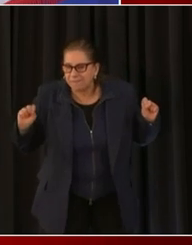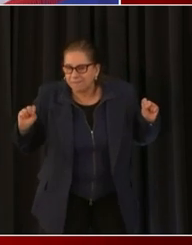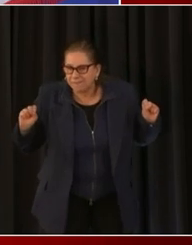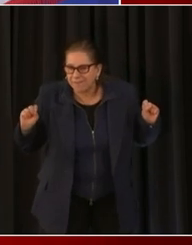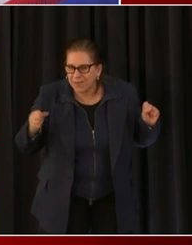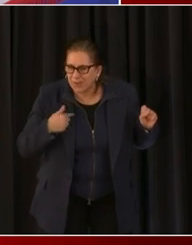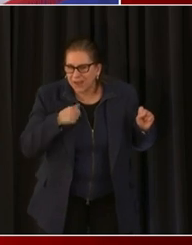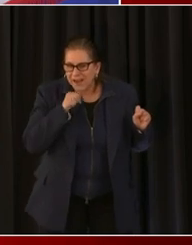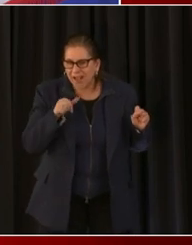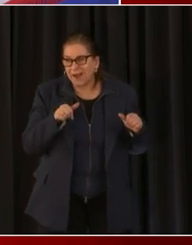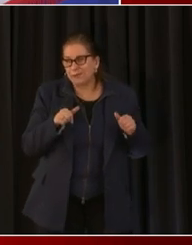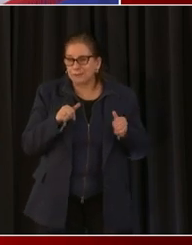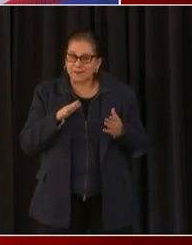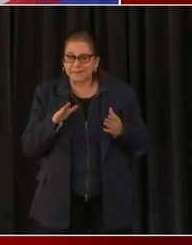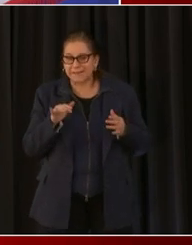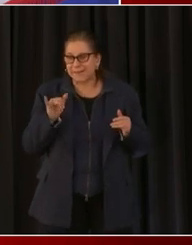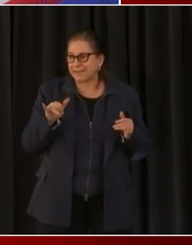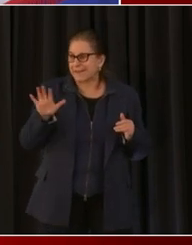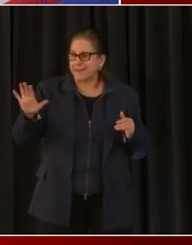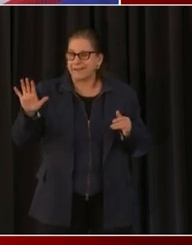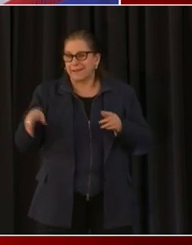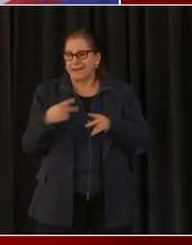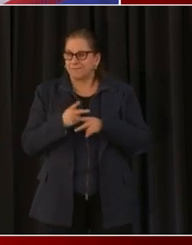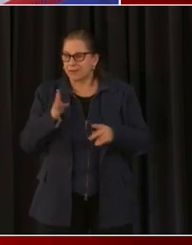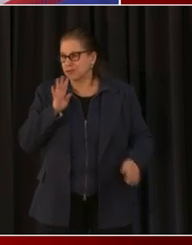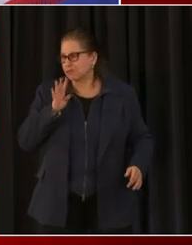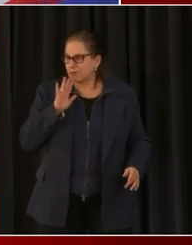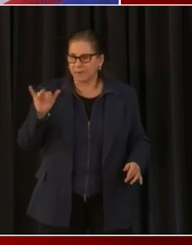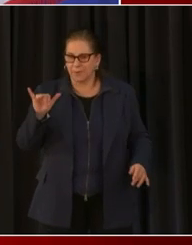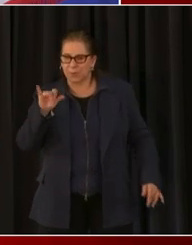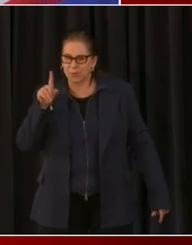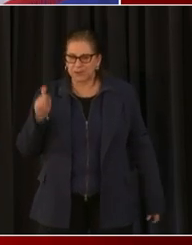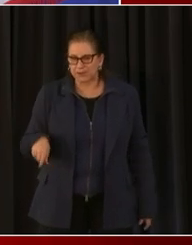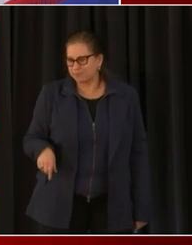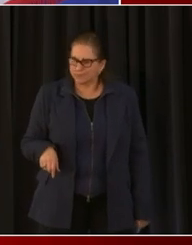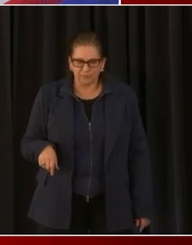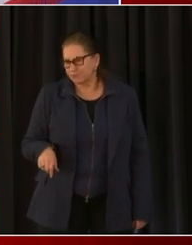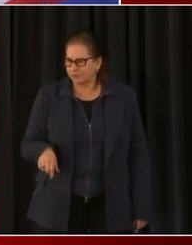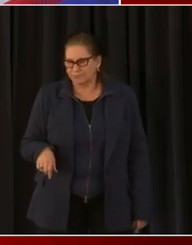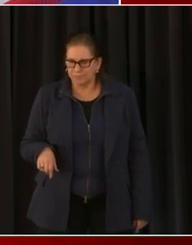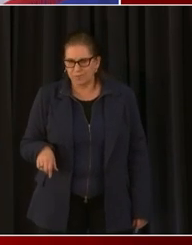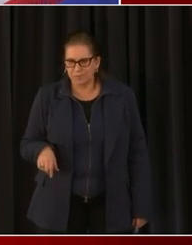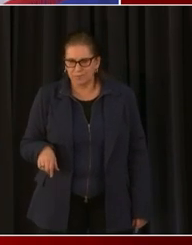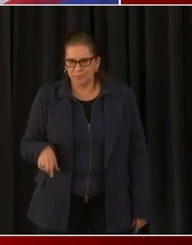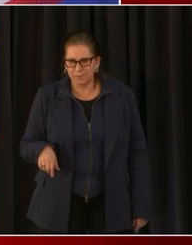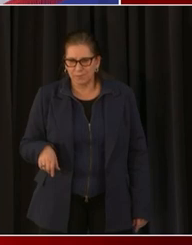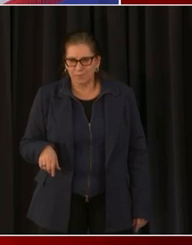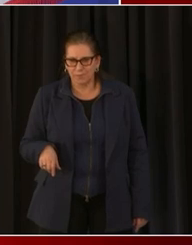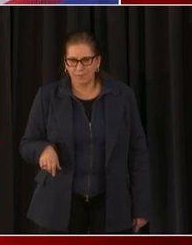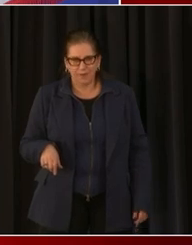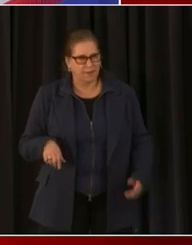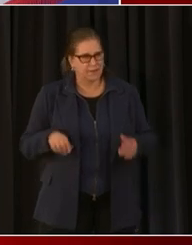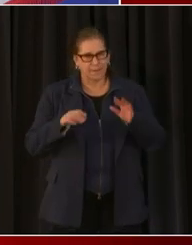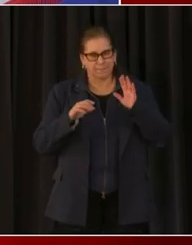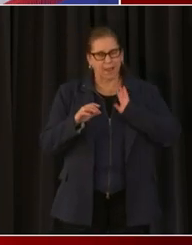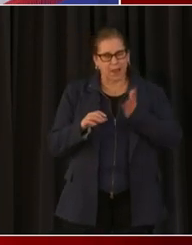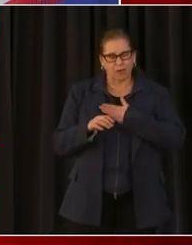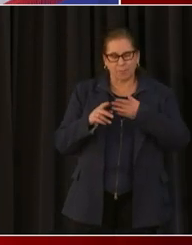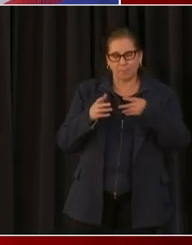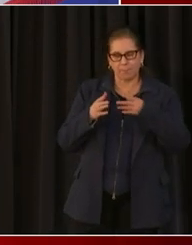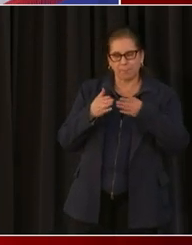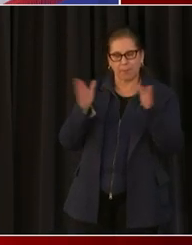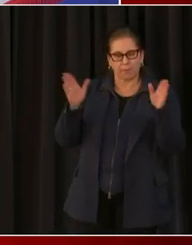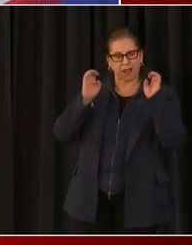we're not going to address the suggestion that our public education team hasn't